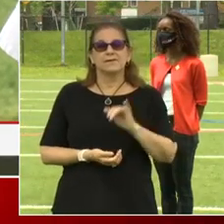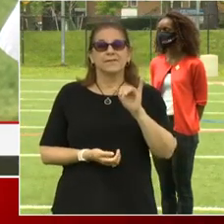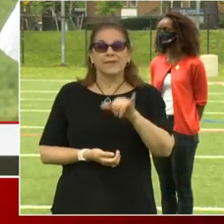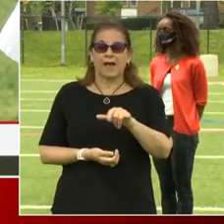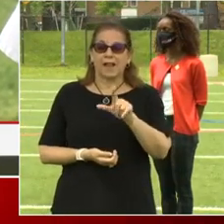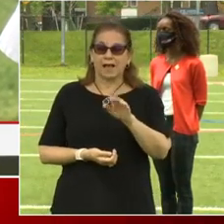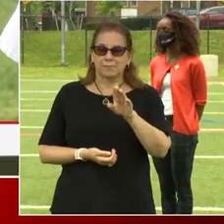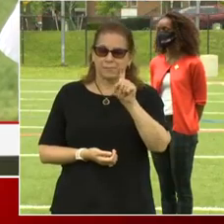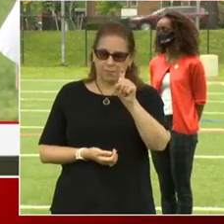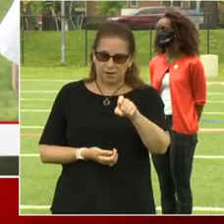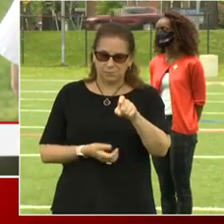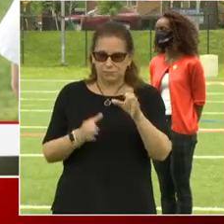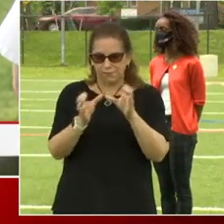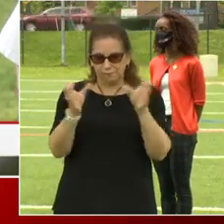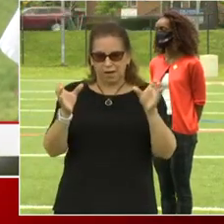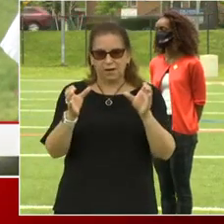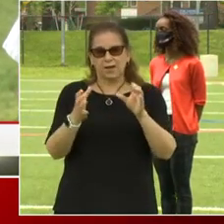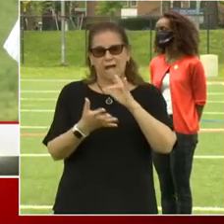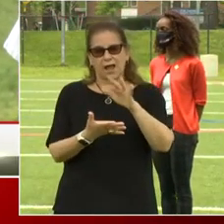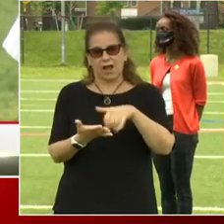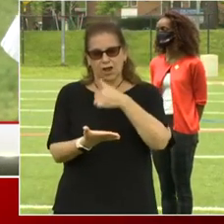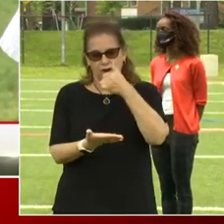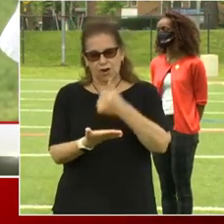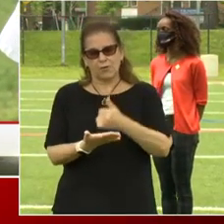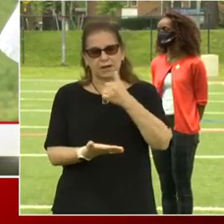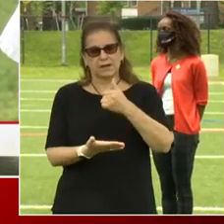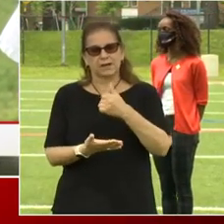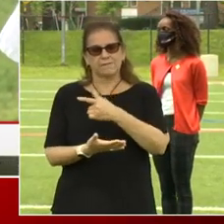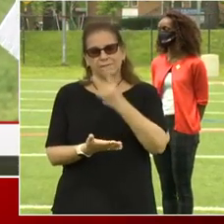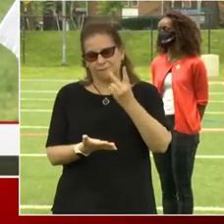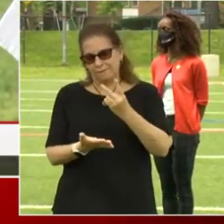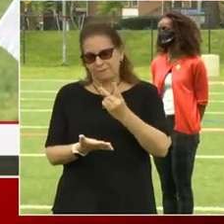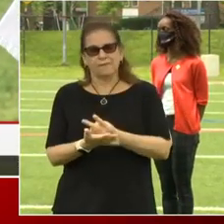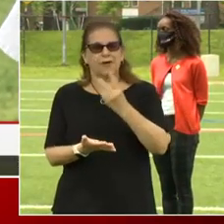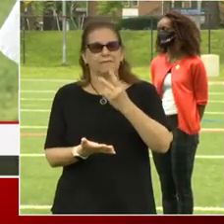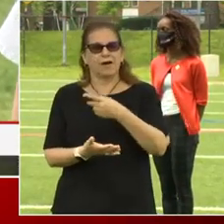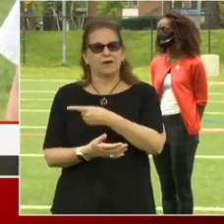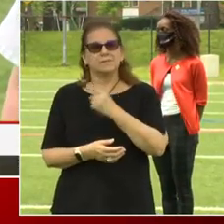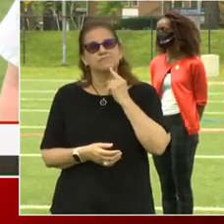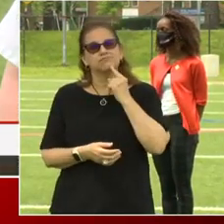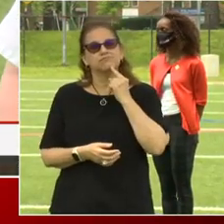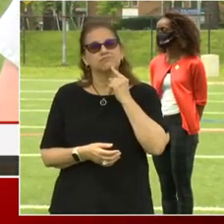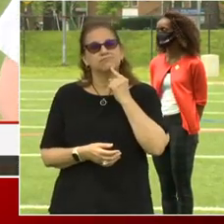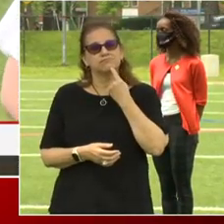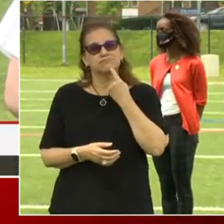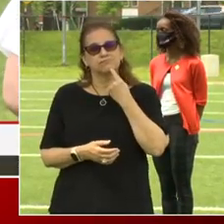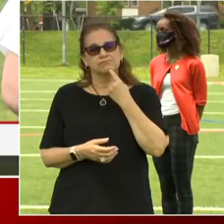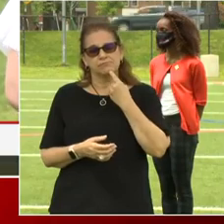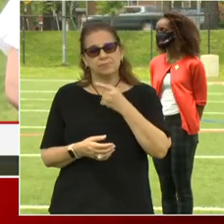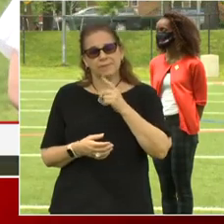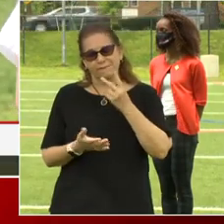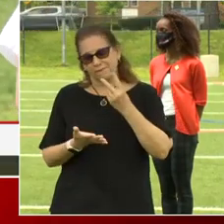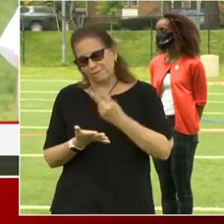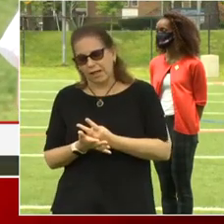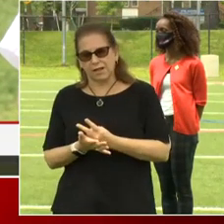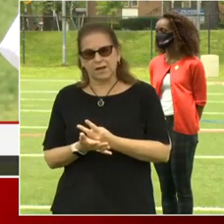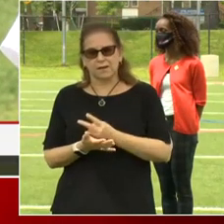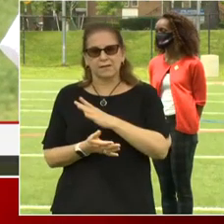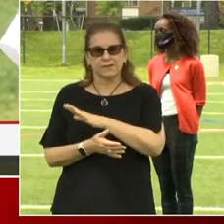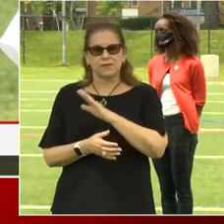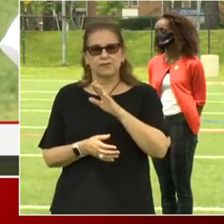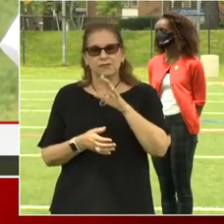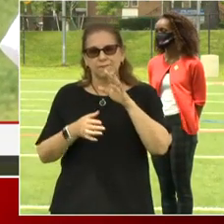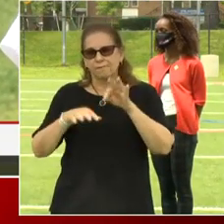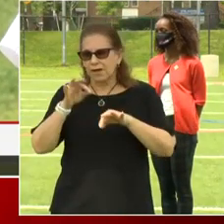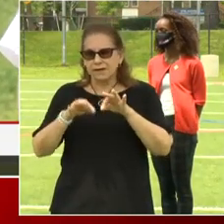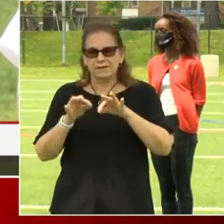And so I'll just go back to that. If that's at issue, that is a very serious concern for me. Have you or